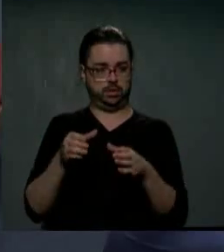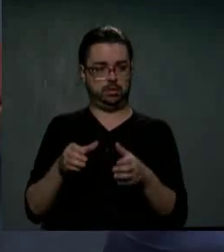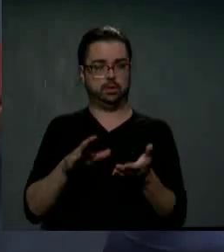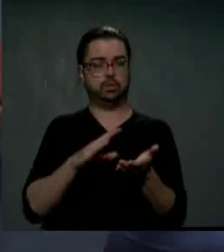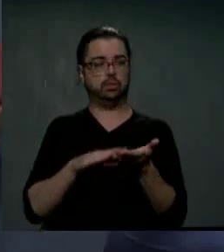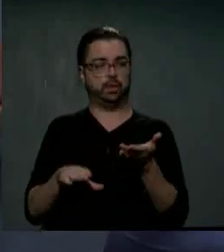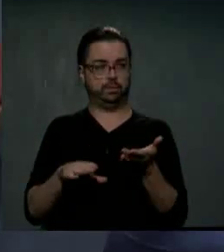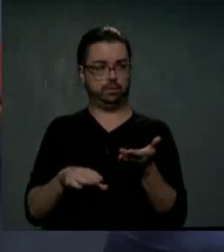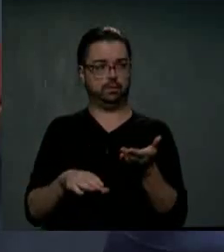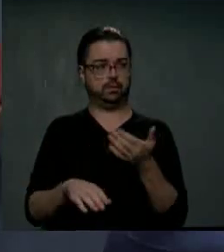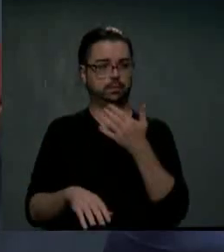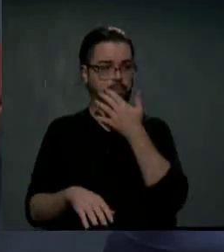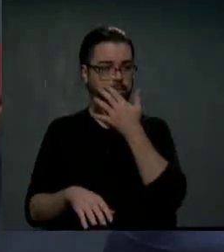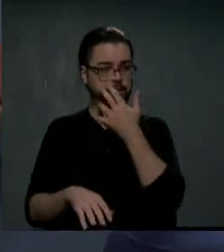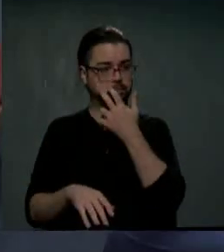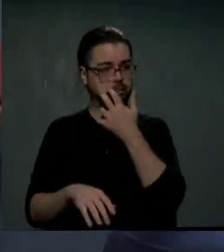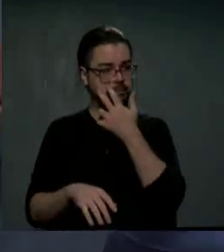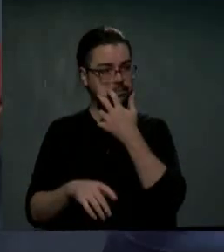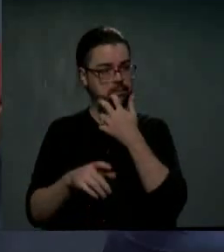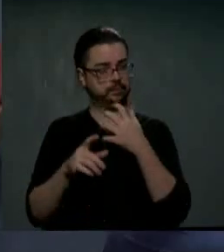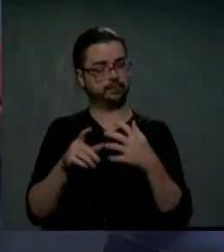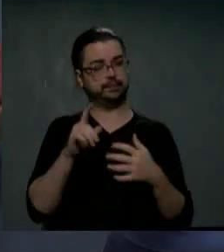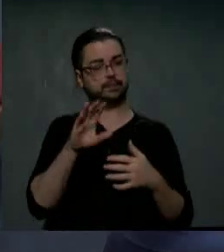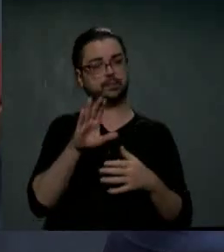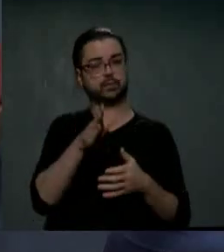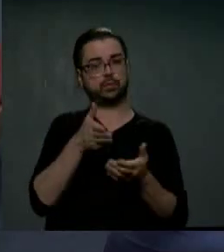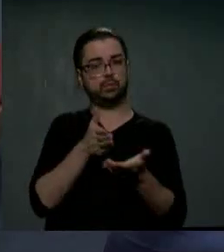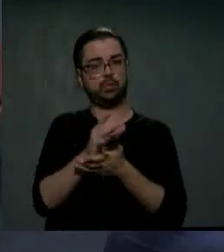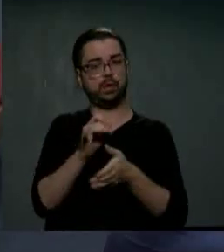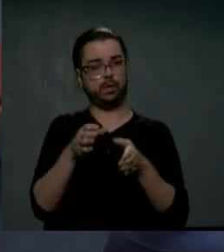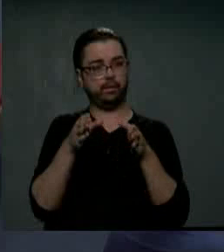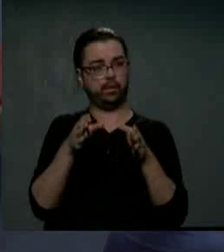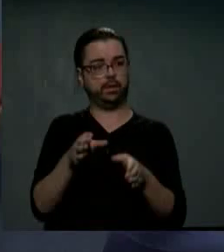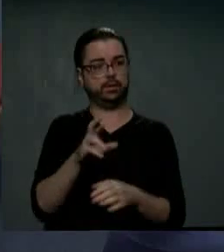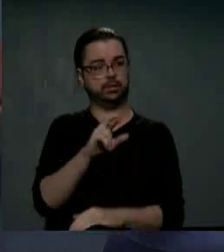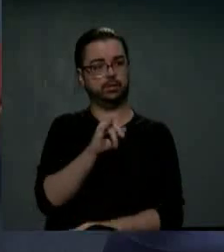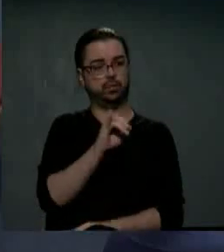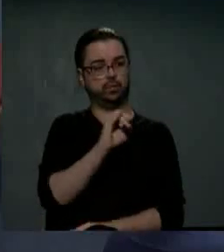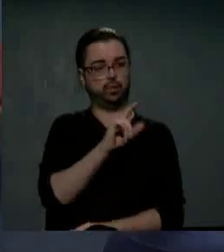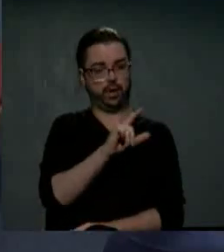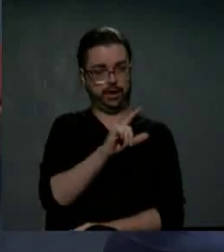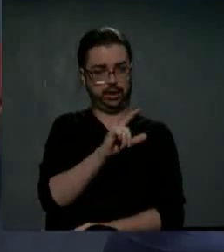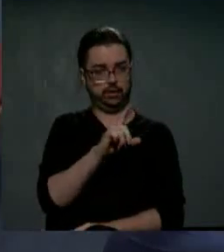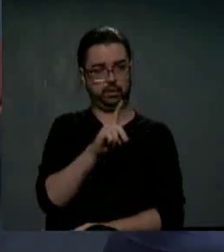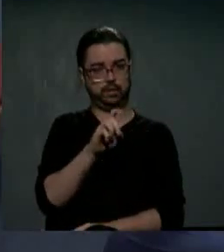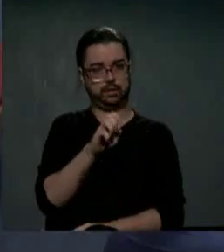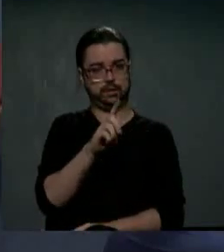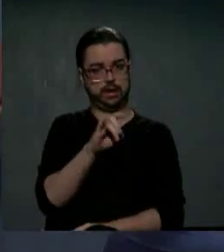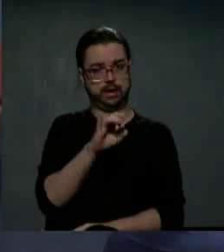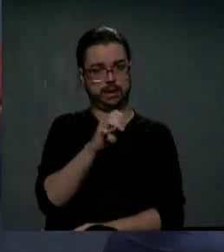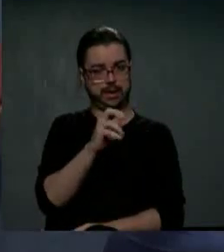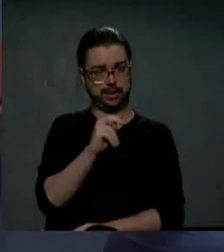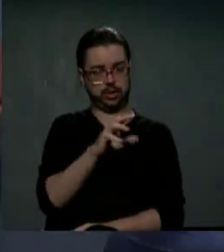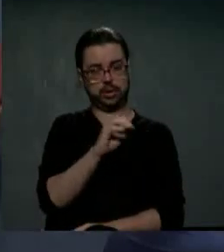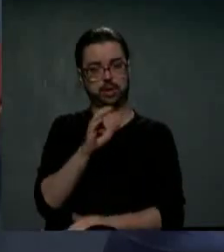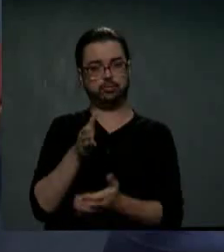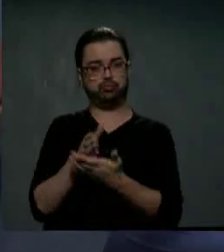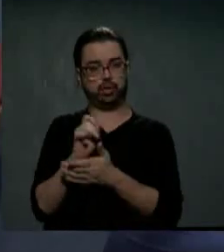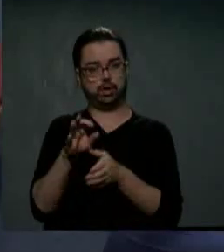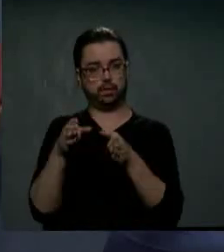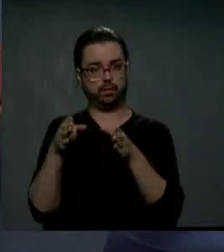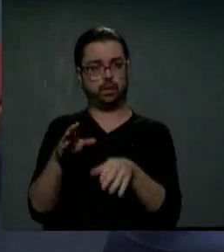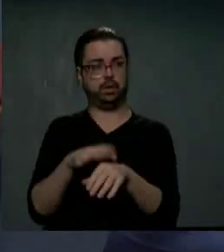waiver. Those. Right. And your right-of-ways are your radial dedication and the right-of-way on A